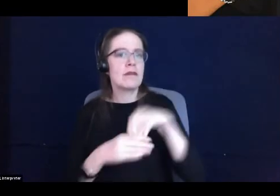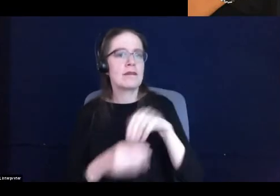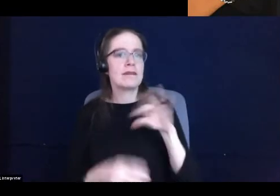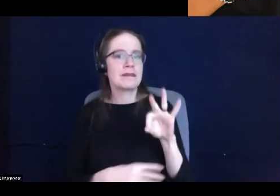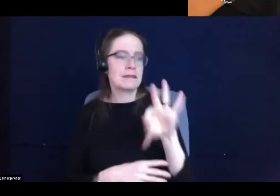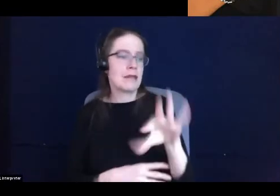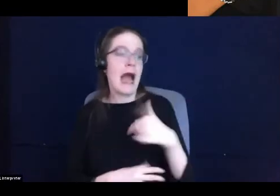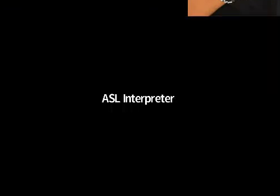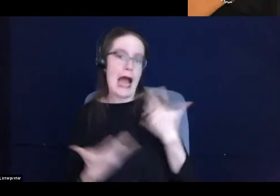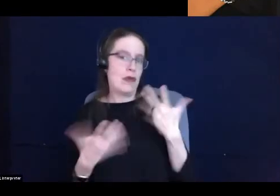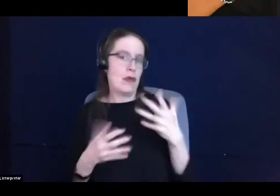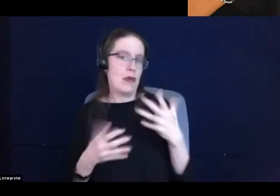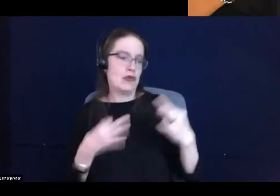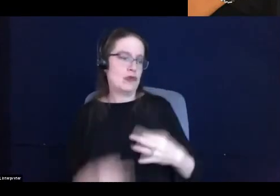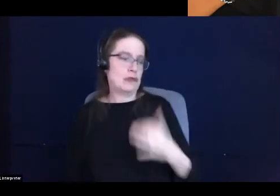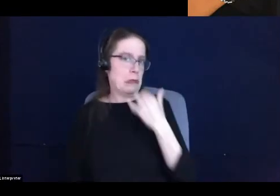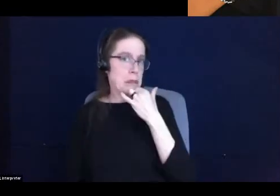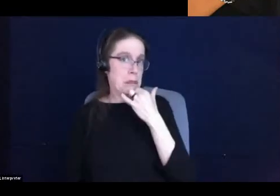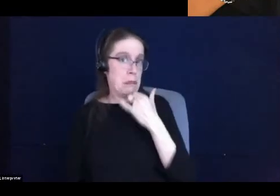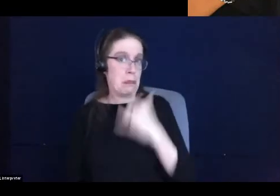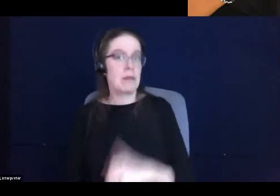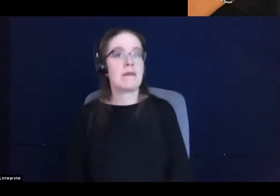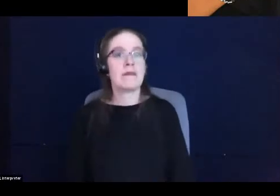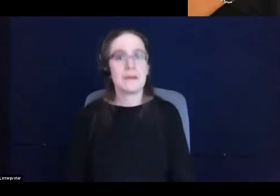it incorrectly.